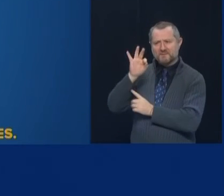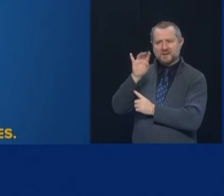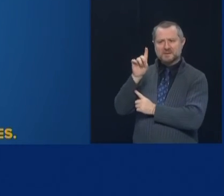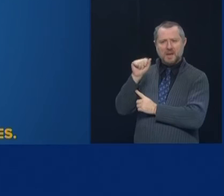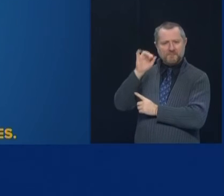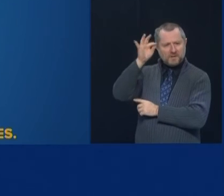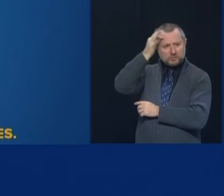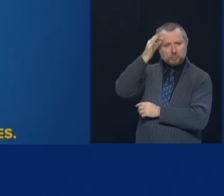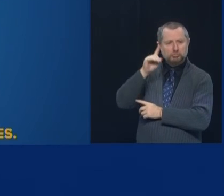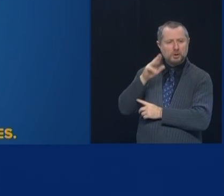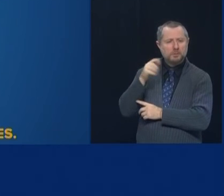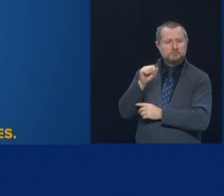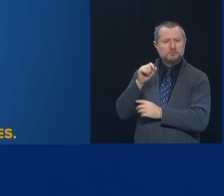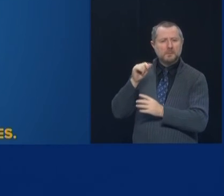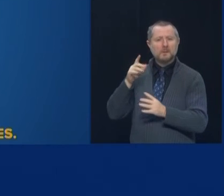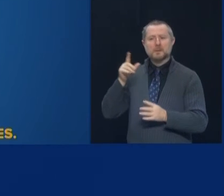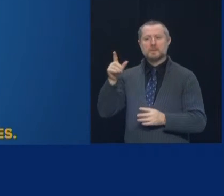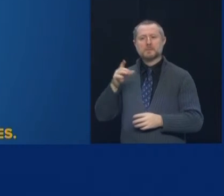FDA.